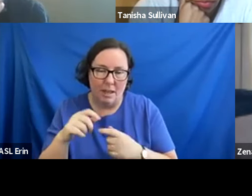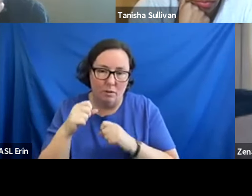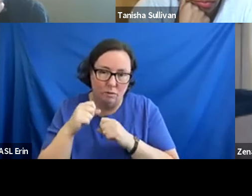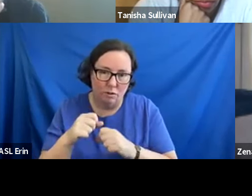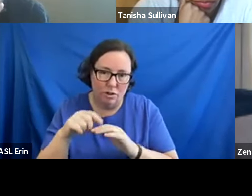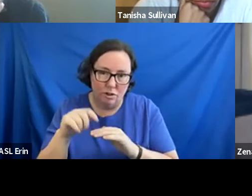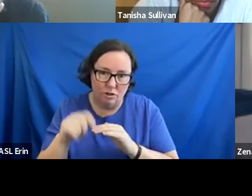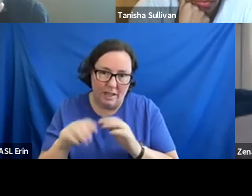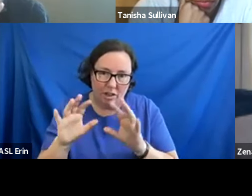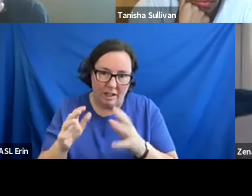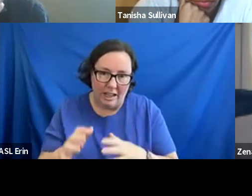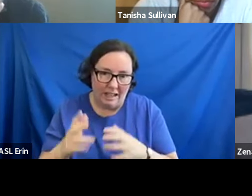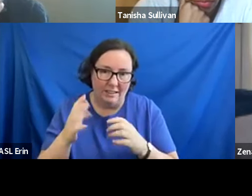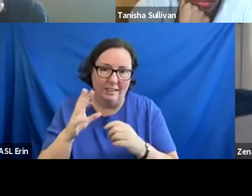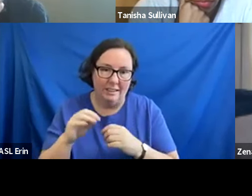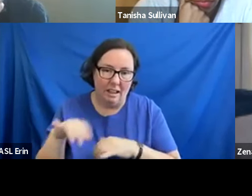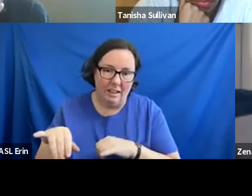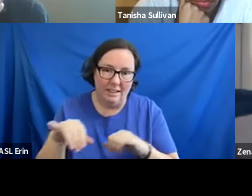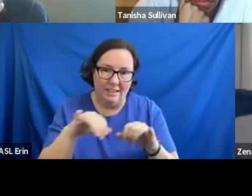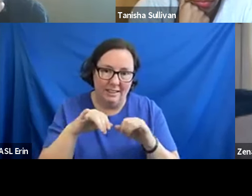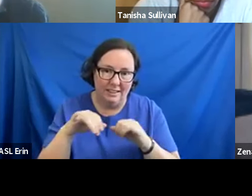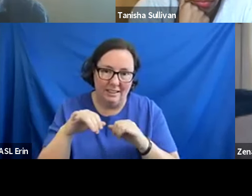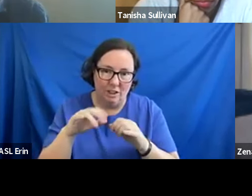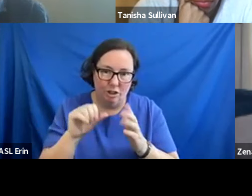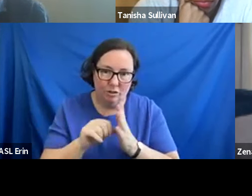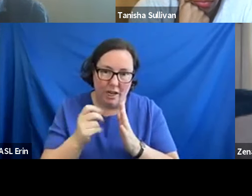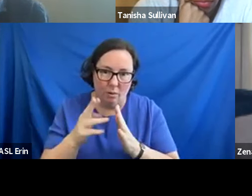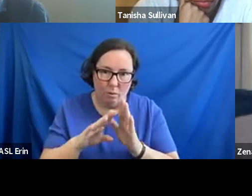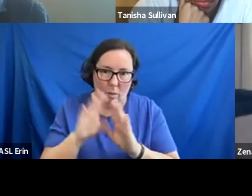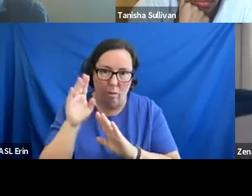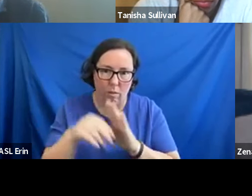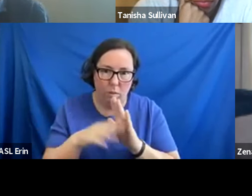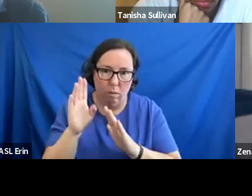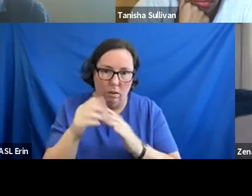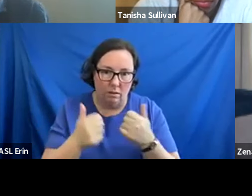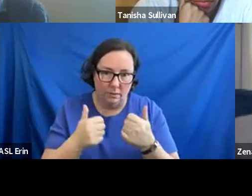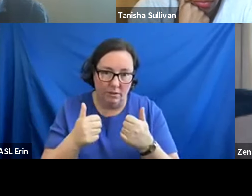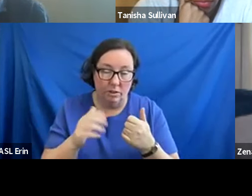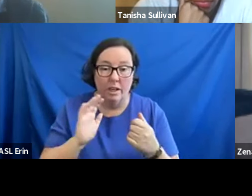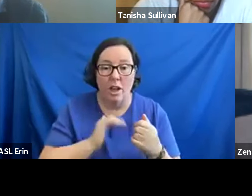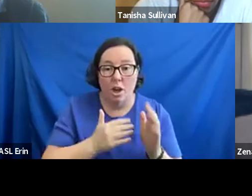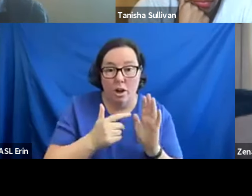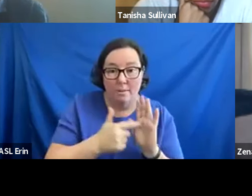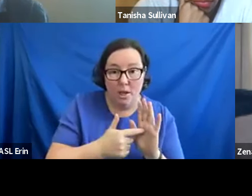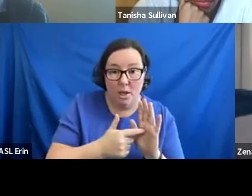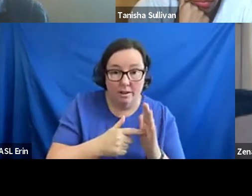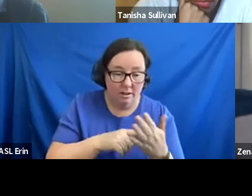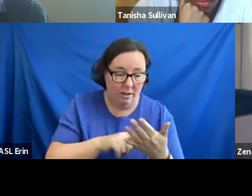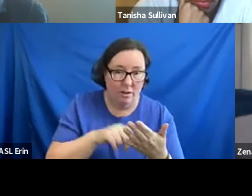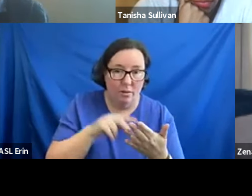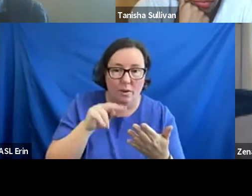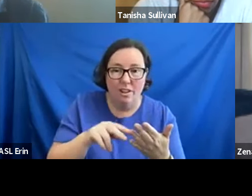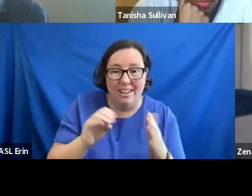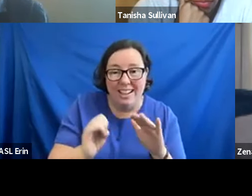the consistency of grades, as you mentioned. Per our model, because we're looking at elementary